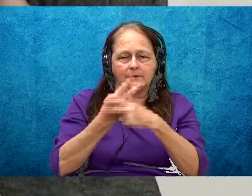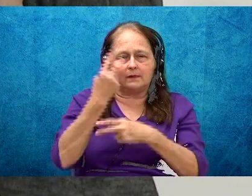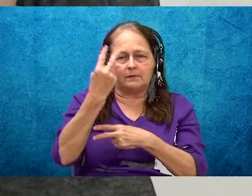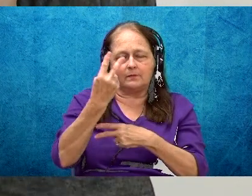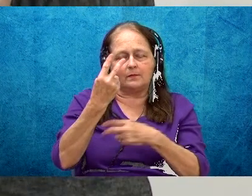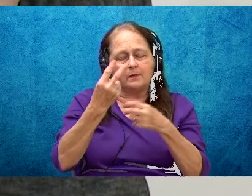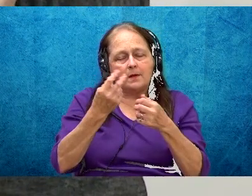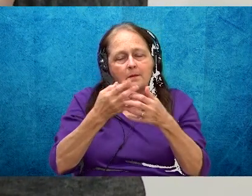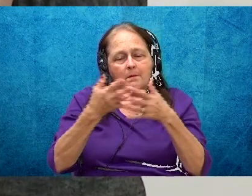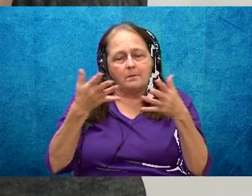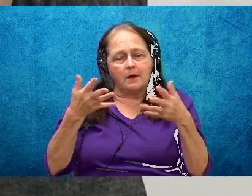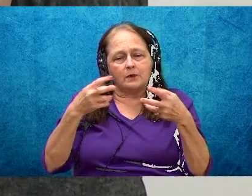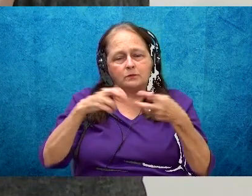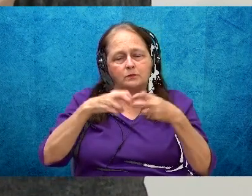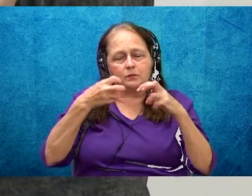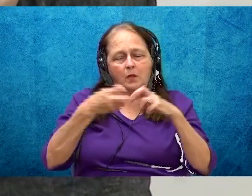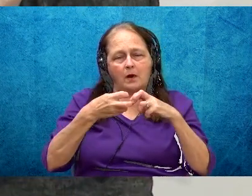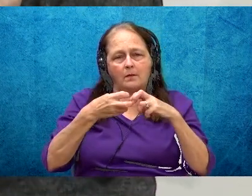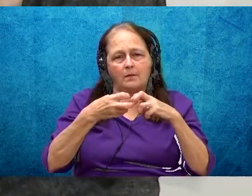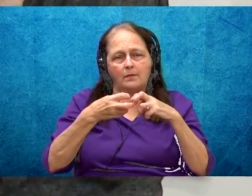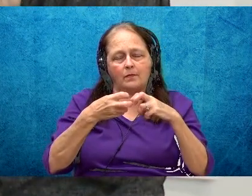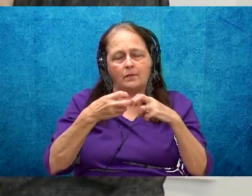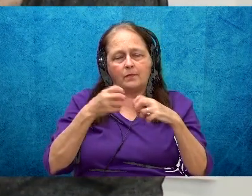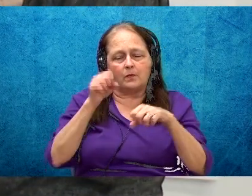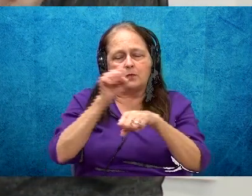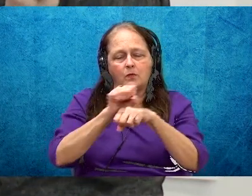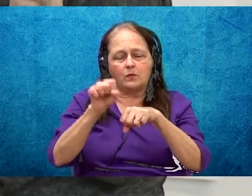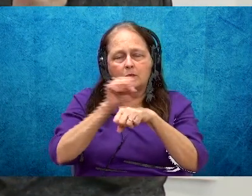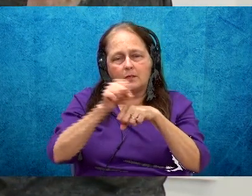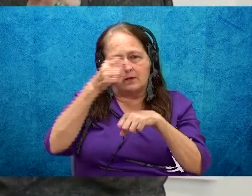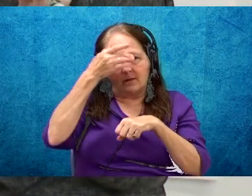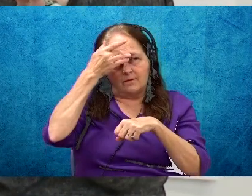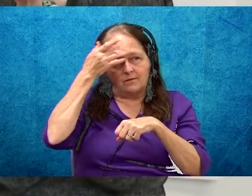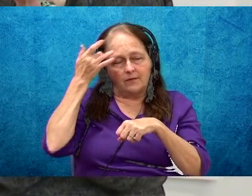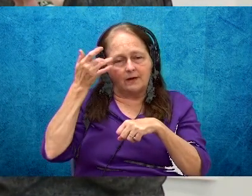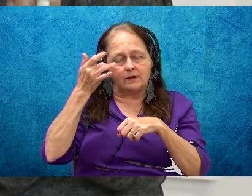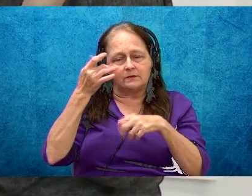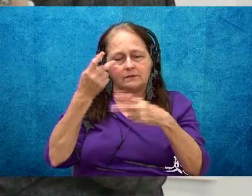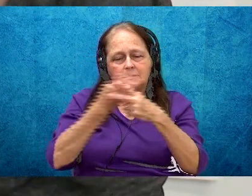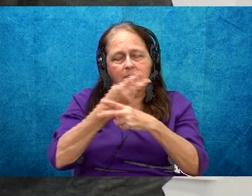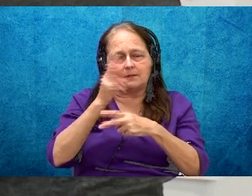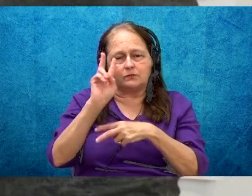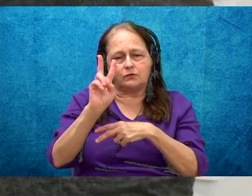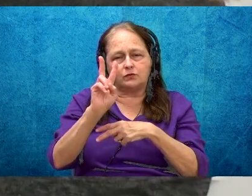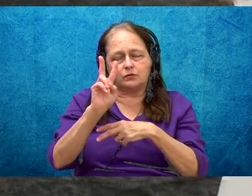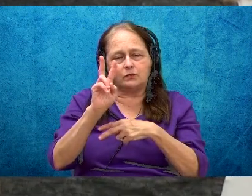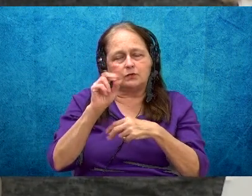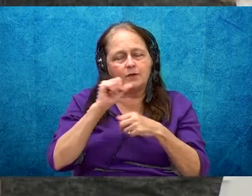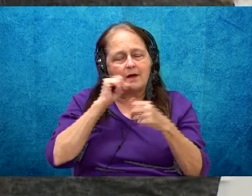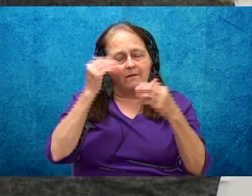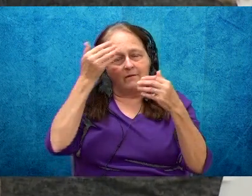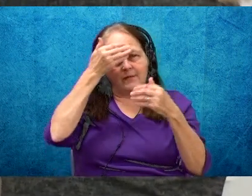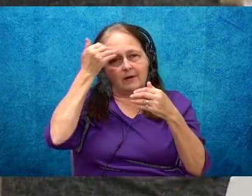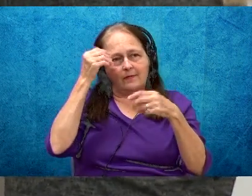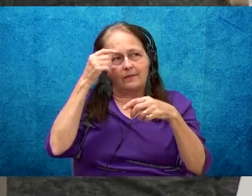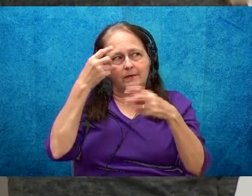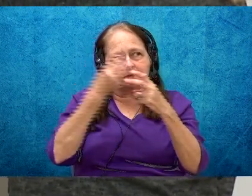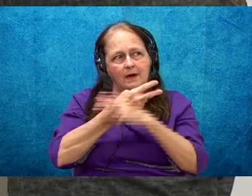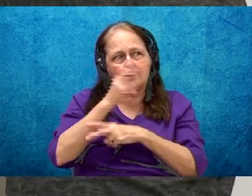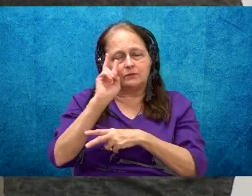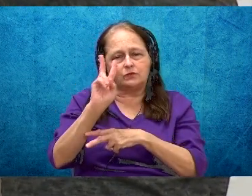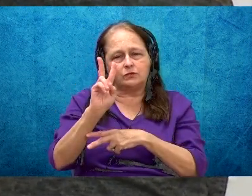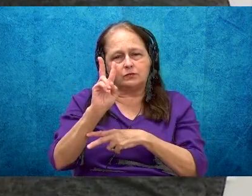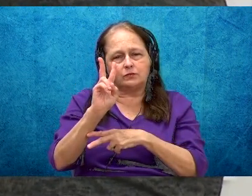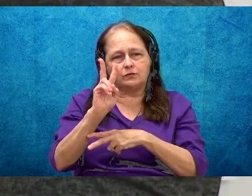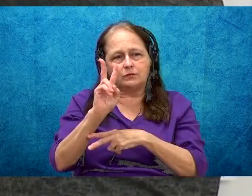The biggest problem I see on students' work is that they forget to do the times 2. Just don't forget to do the times 2. So when